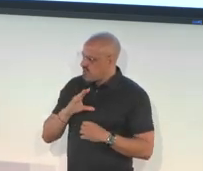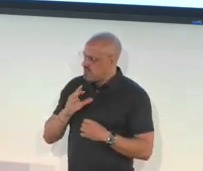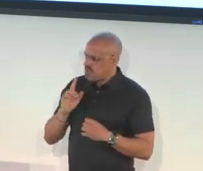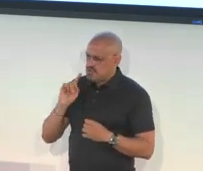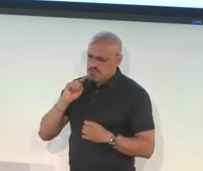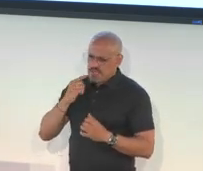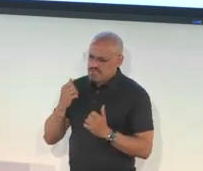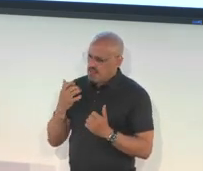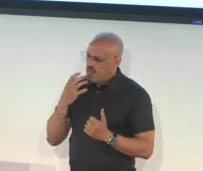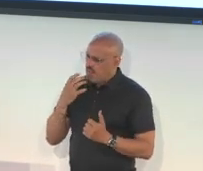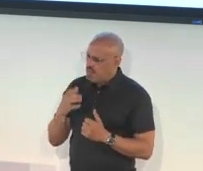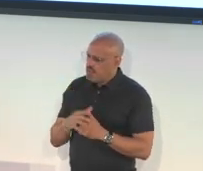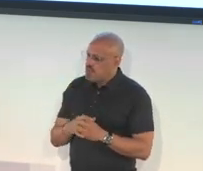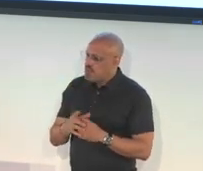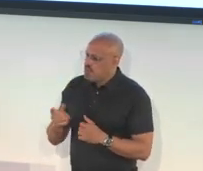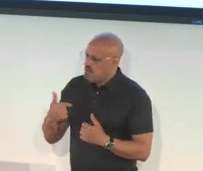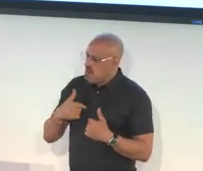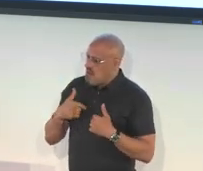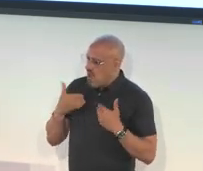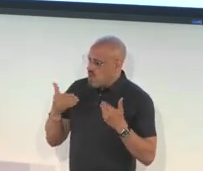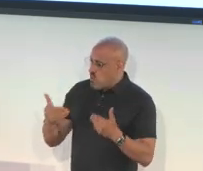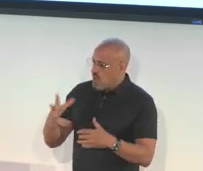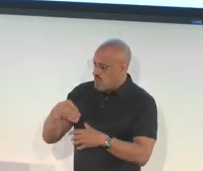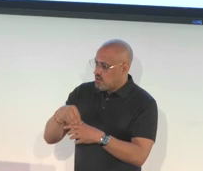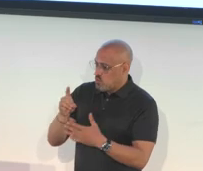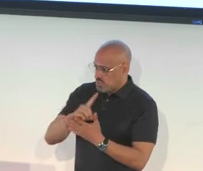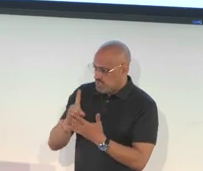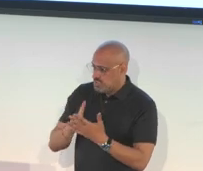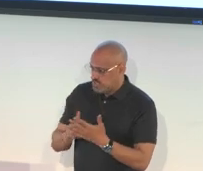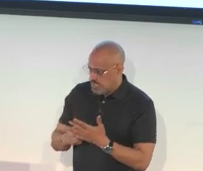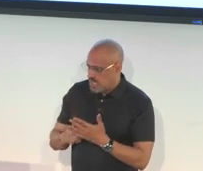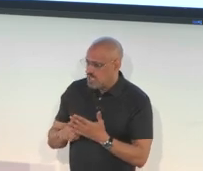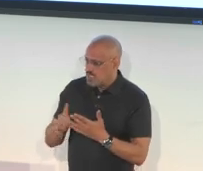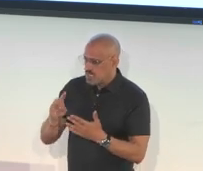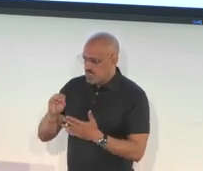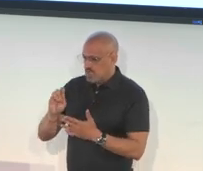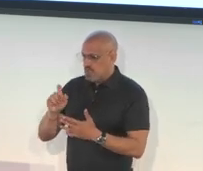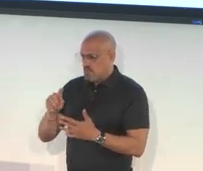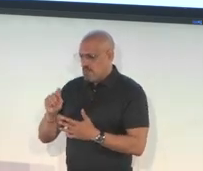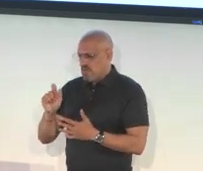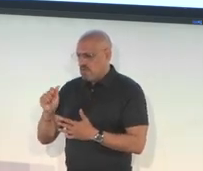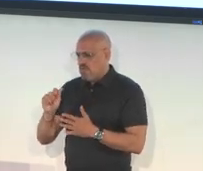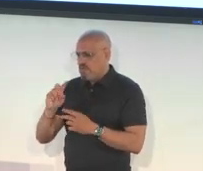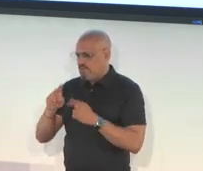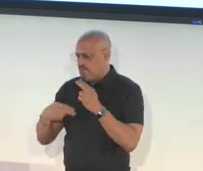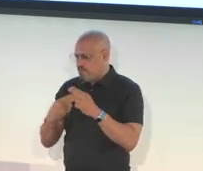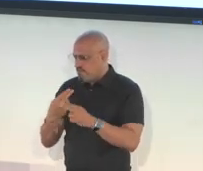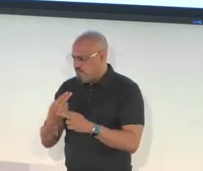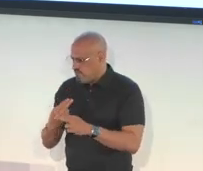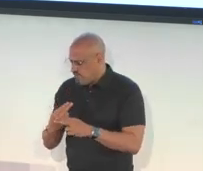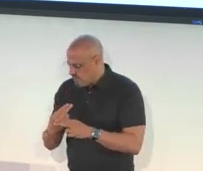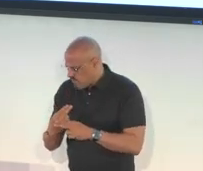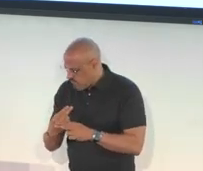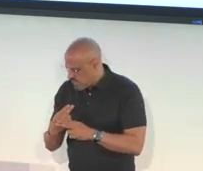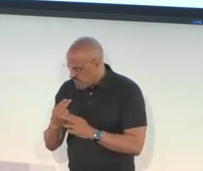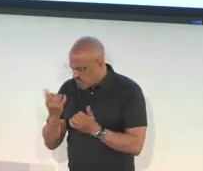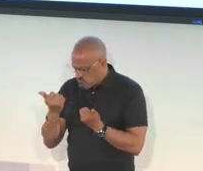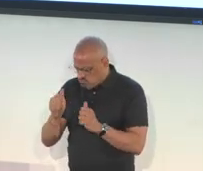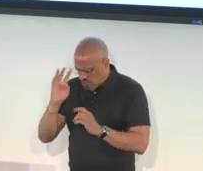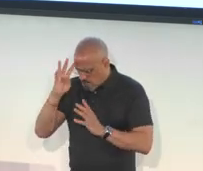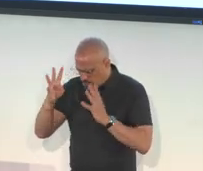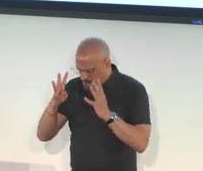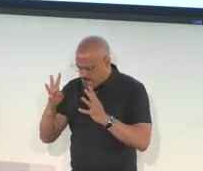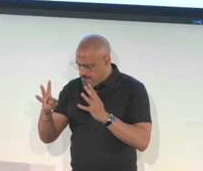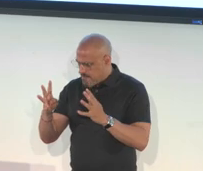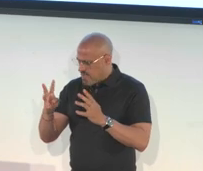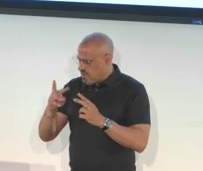that. I imagine myself being an object or something like that, moving around trying to network with others.